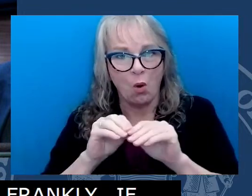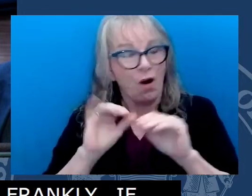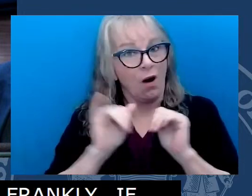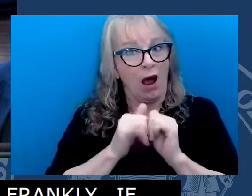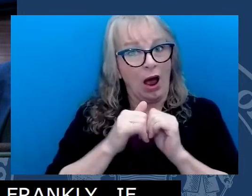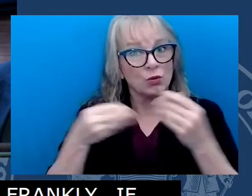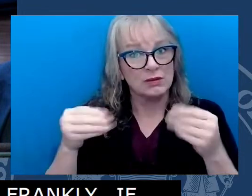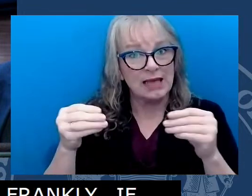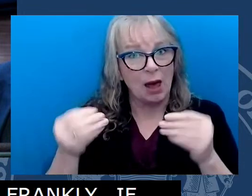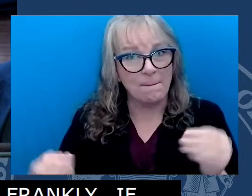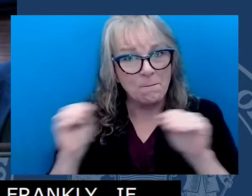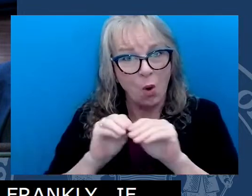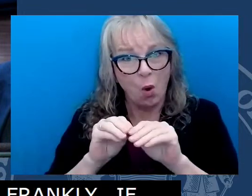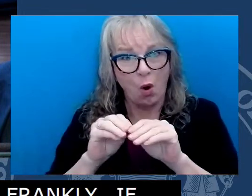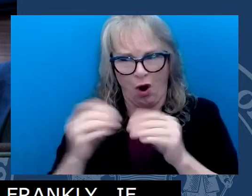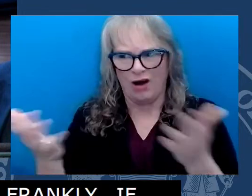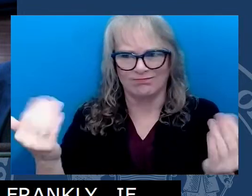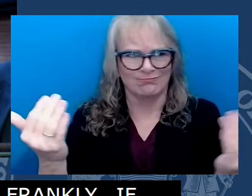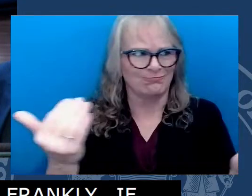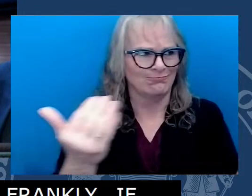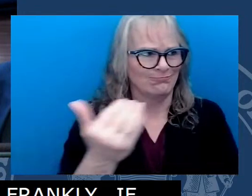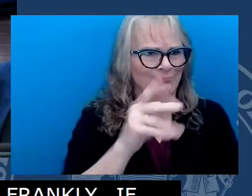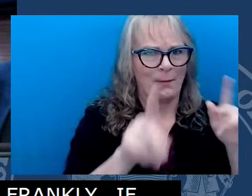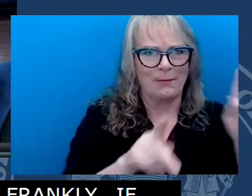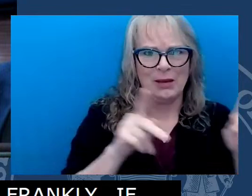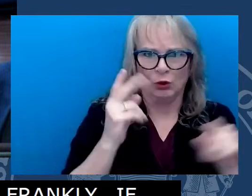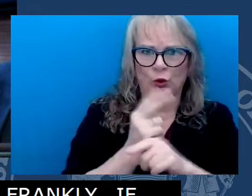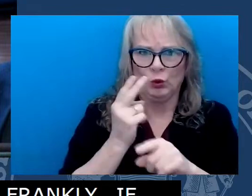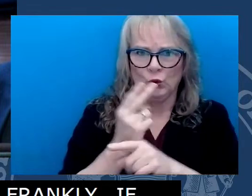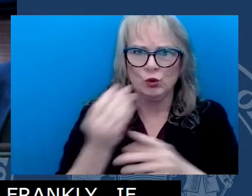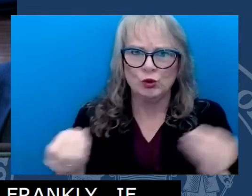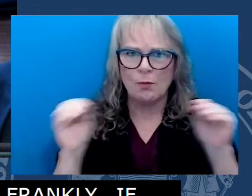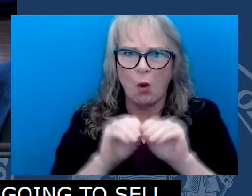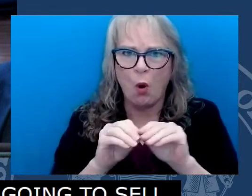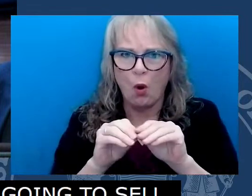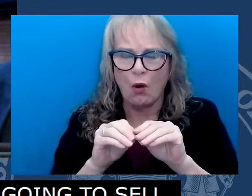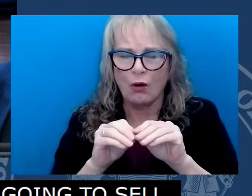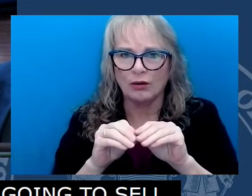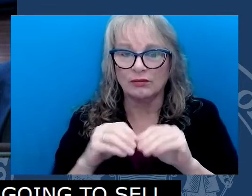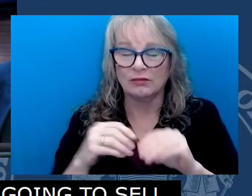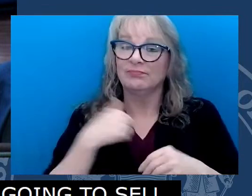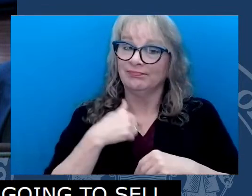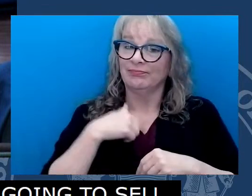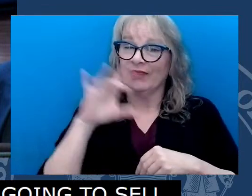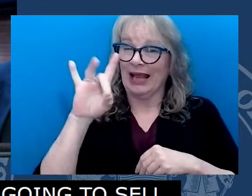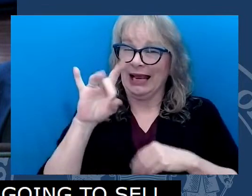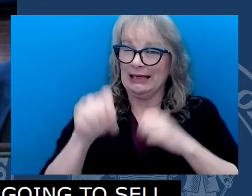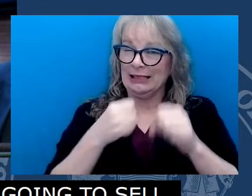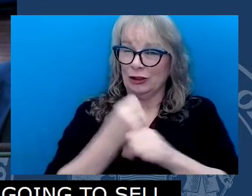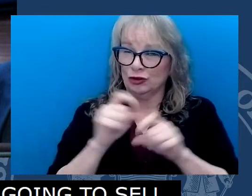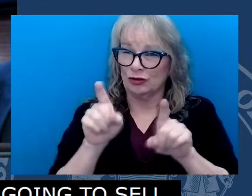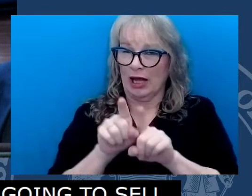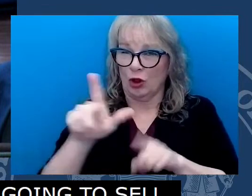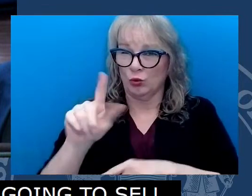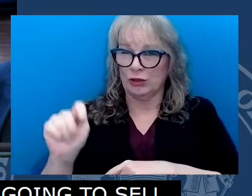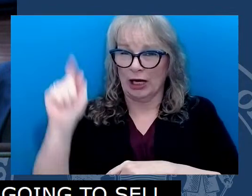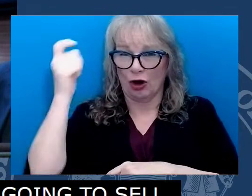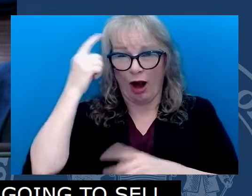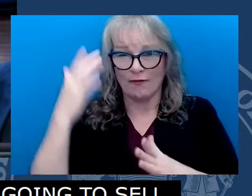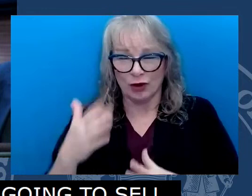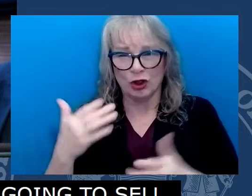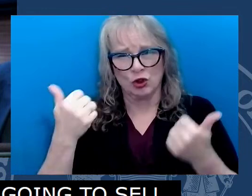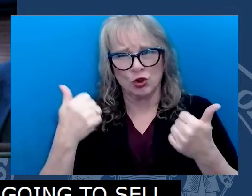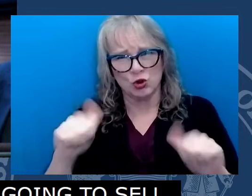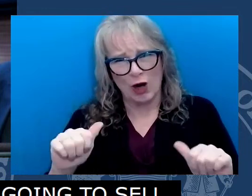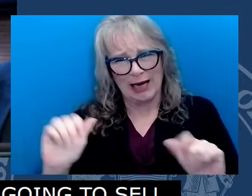to smoke more of it. And I spent 8 years as lieutenant governor trying to get people to stop smoking